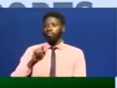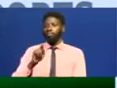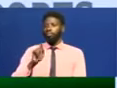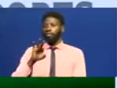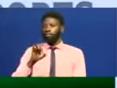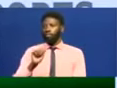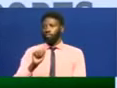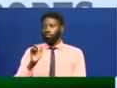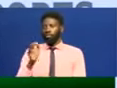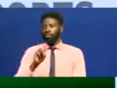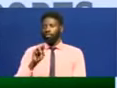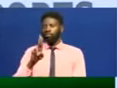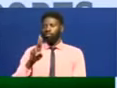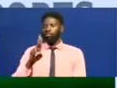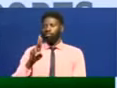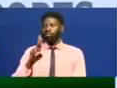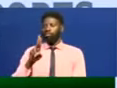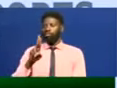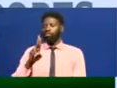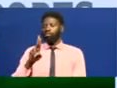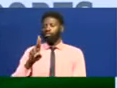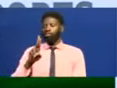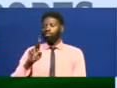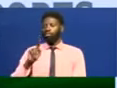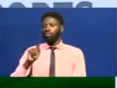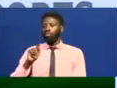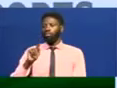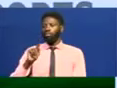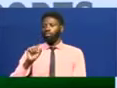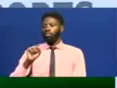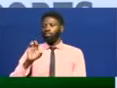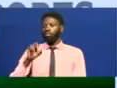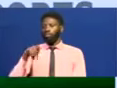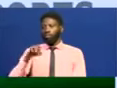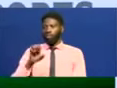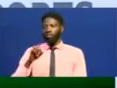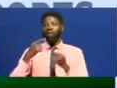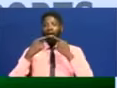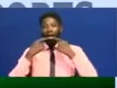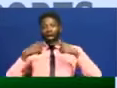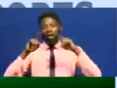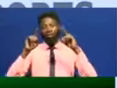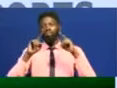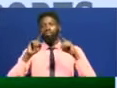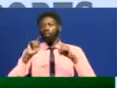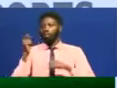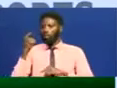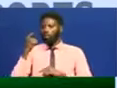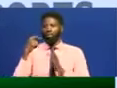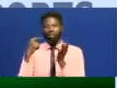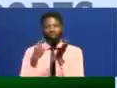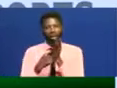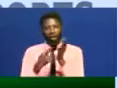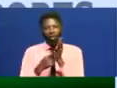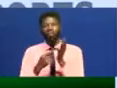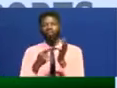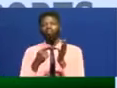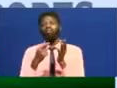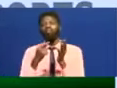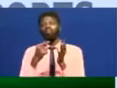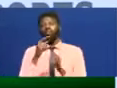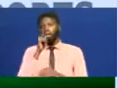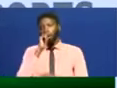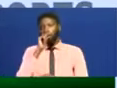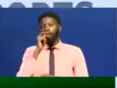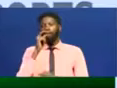announced that Kenya, Uganda, and Tanzania had won the right to host AFCON, most of you were in disbelief, total